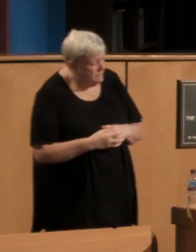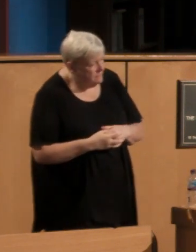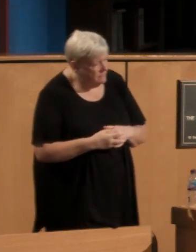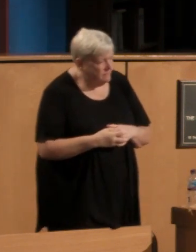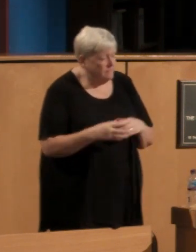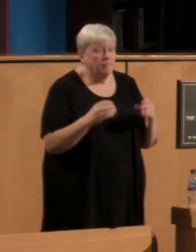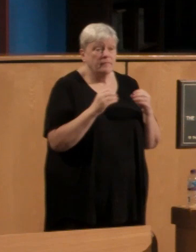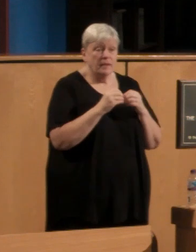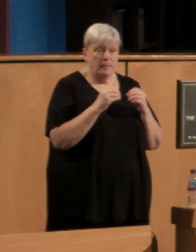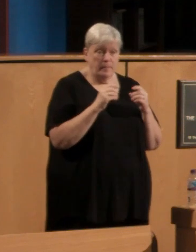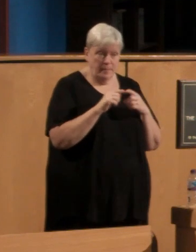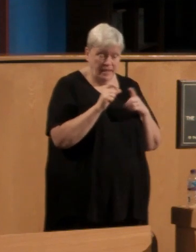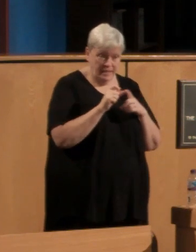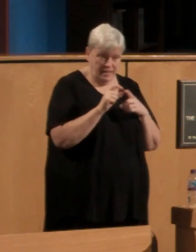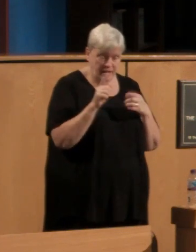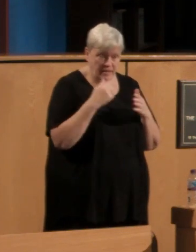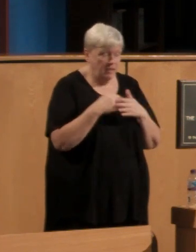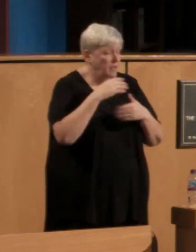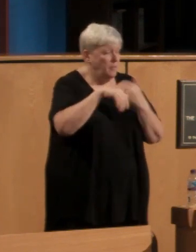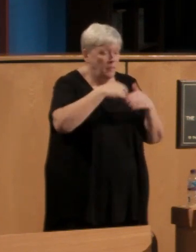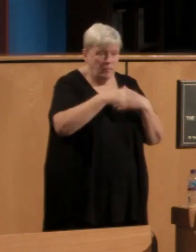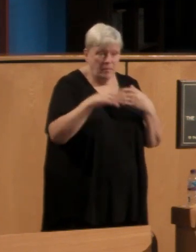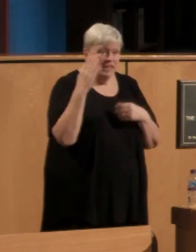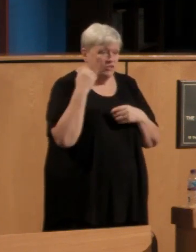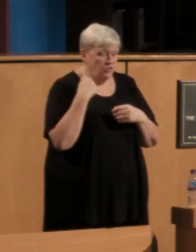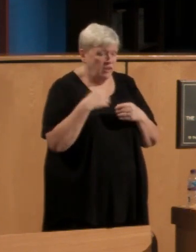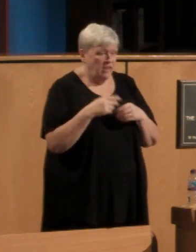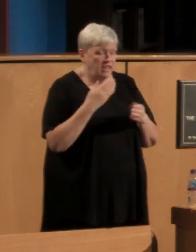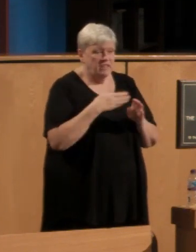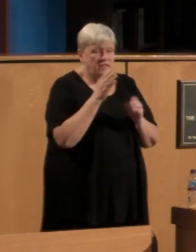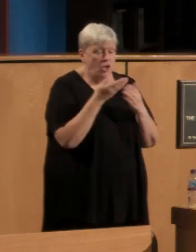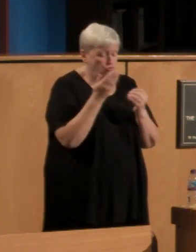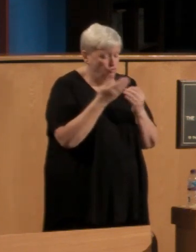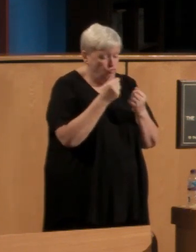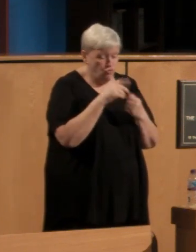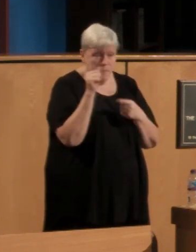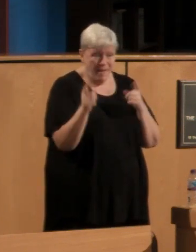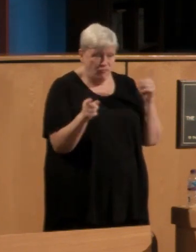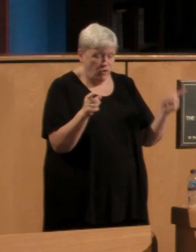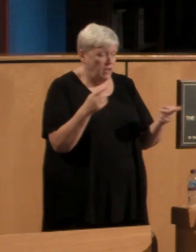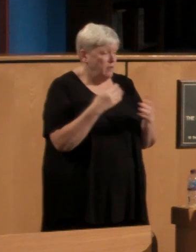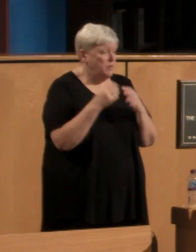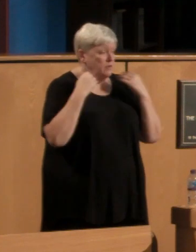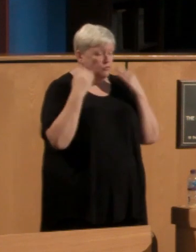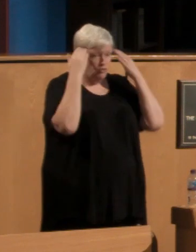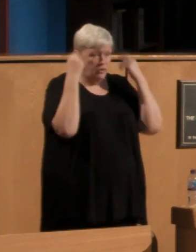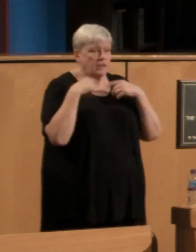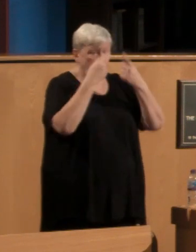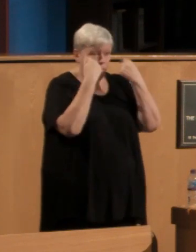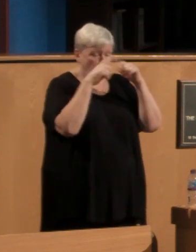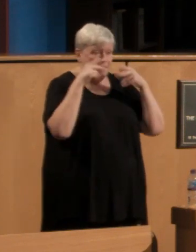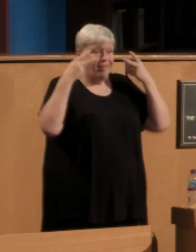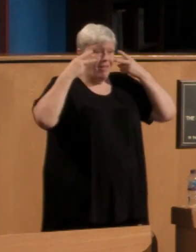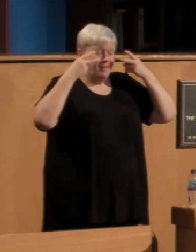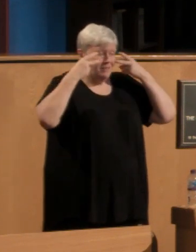Bibi again, I am a mixed-race, non-binary person with very short hair and round golden glasses, and I'm